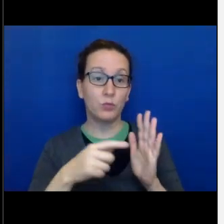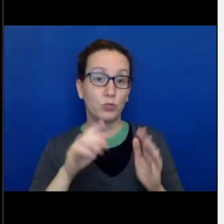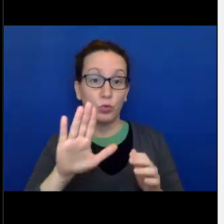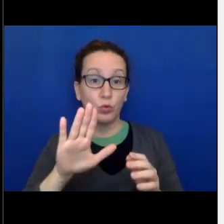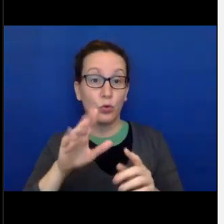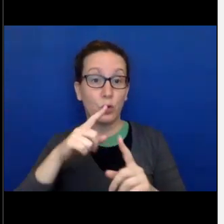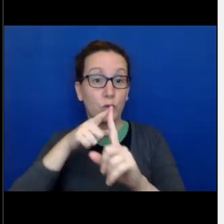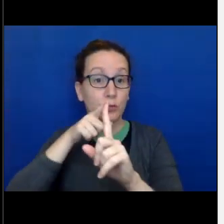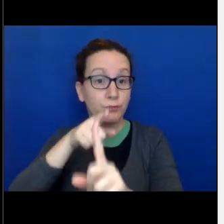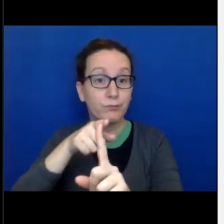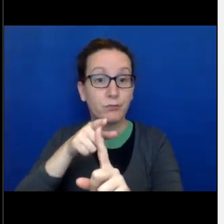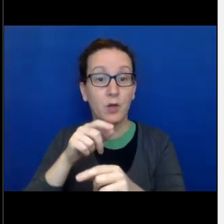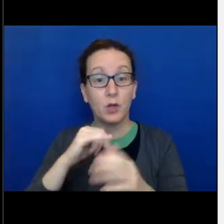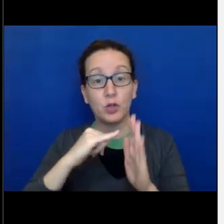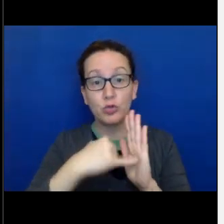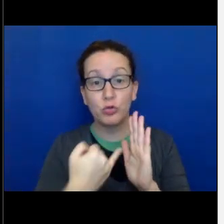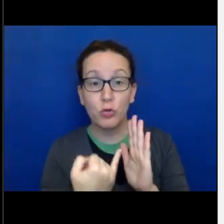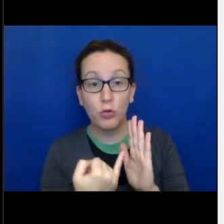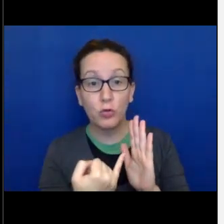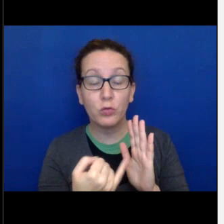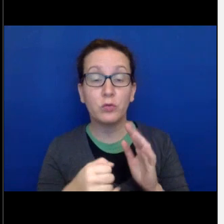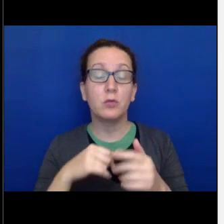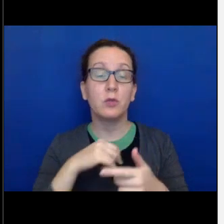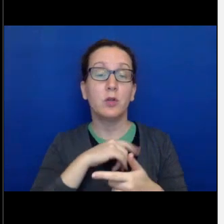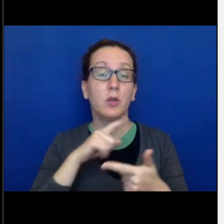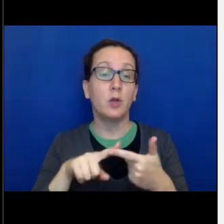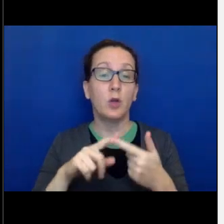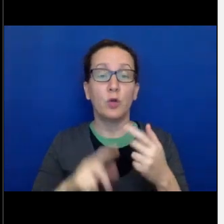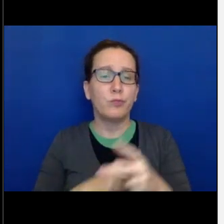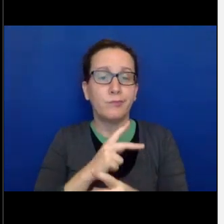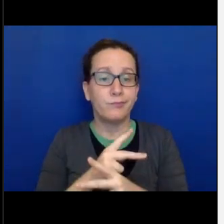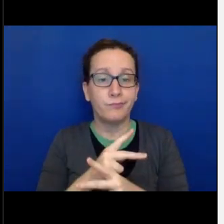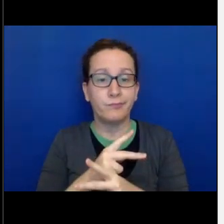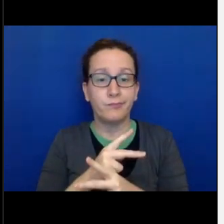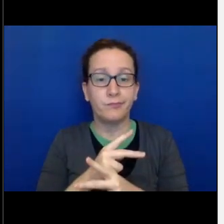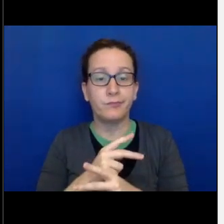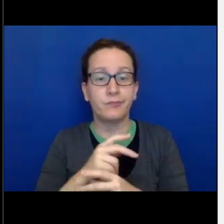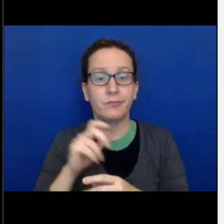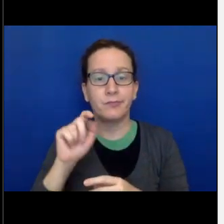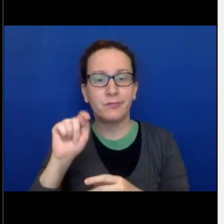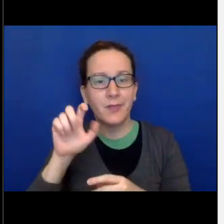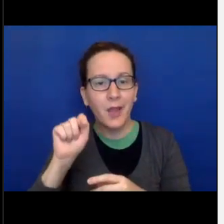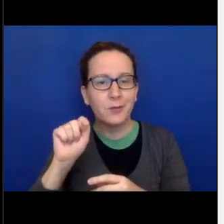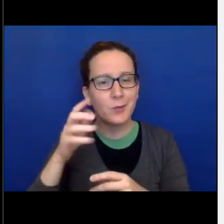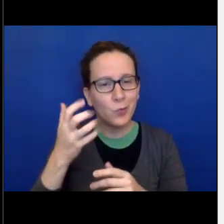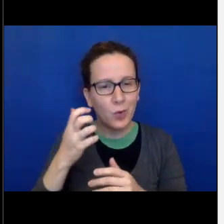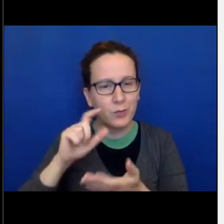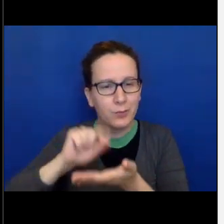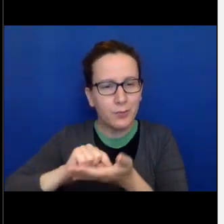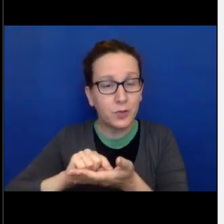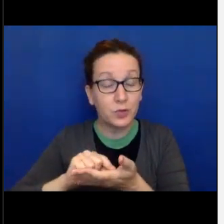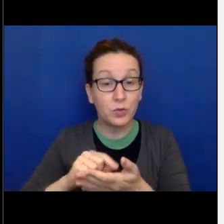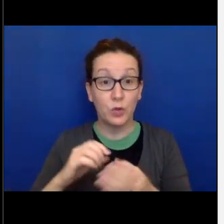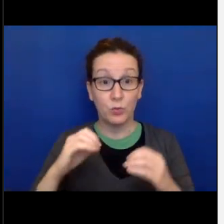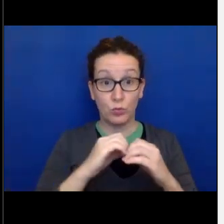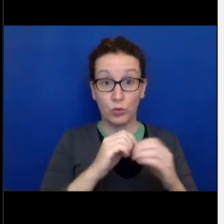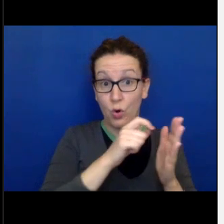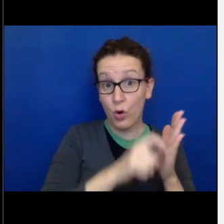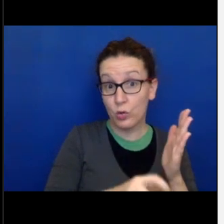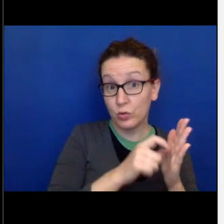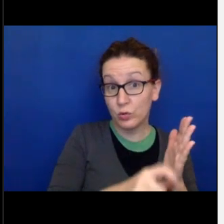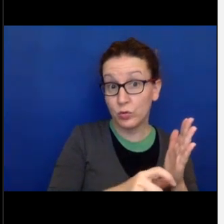target journal? What kinds of text do you want to publish, right? Is it going to be more of an article-based